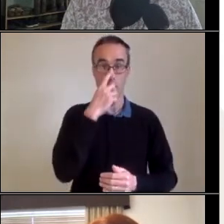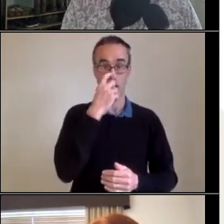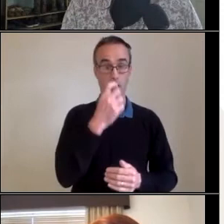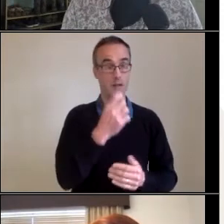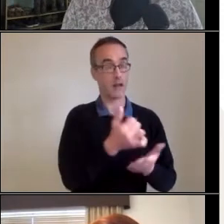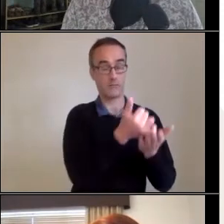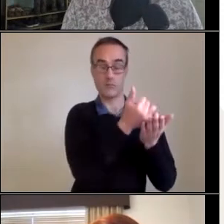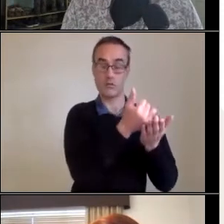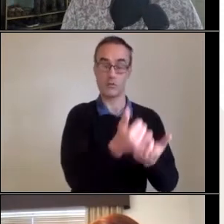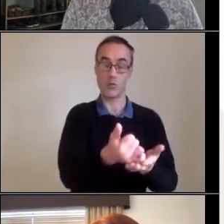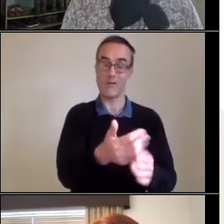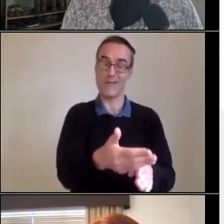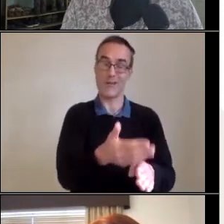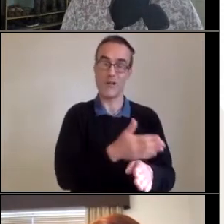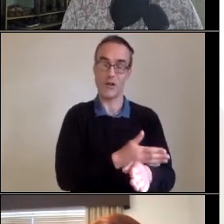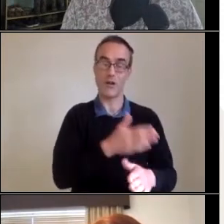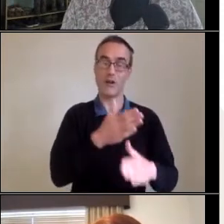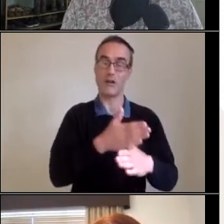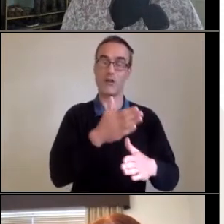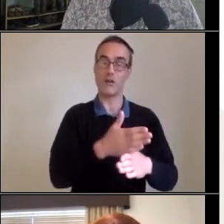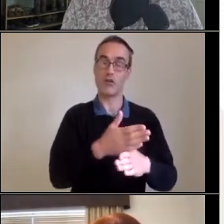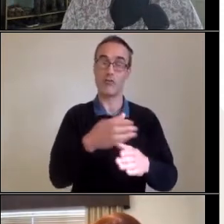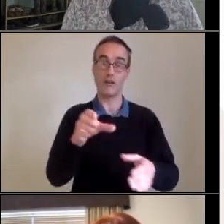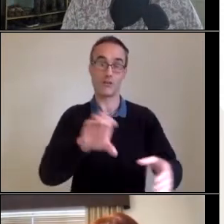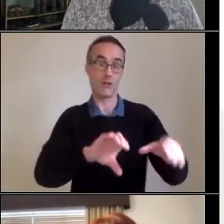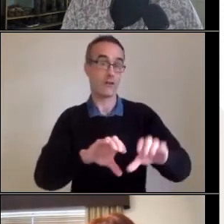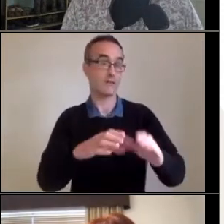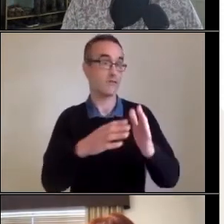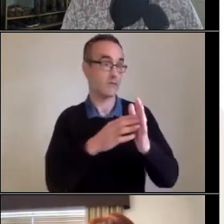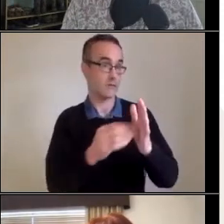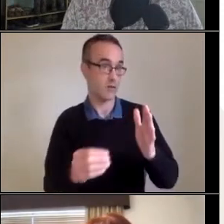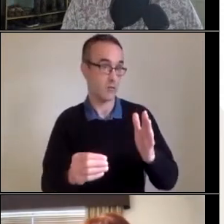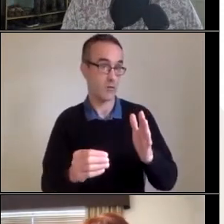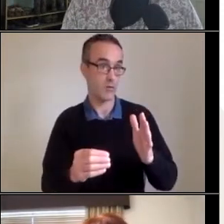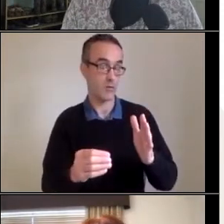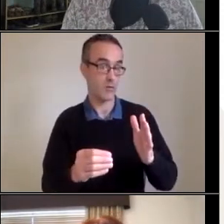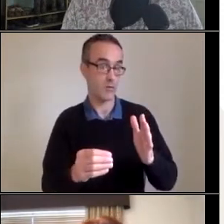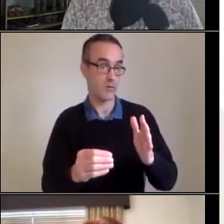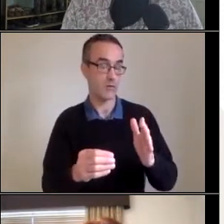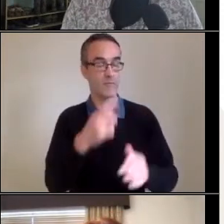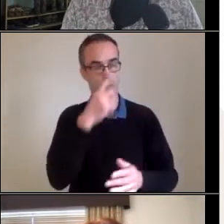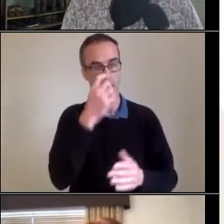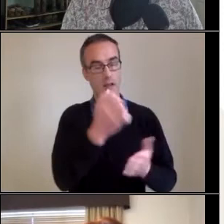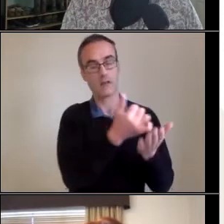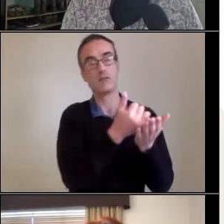or scientists, that you have support for females,